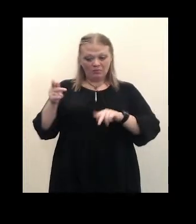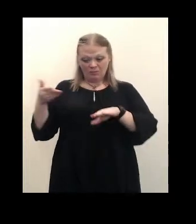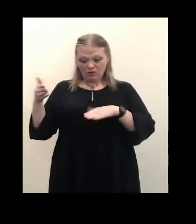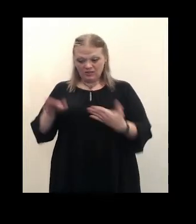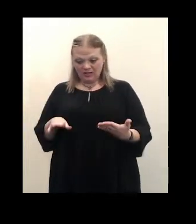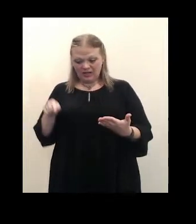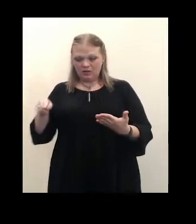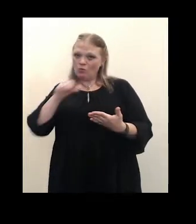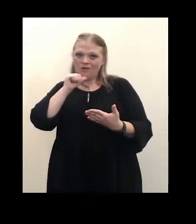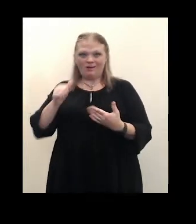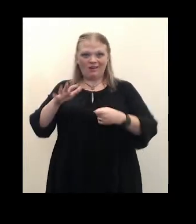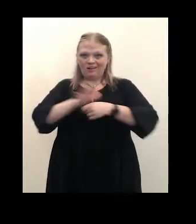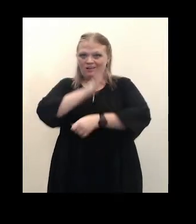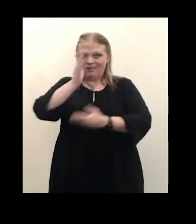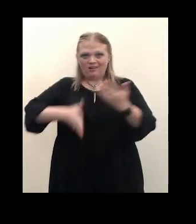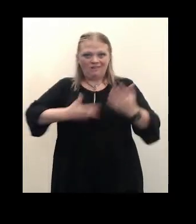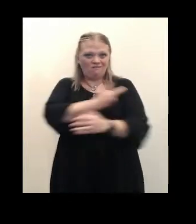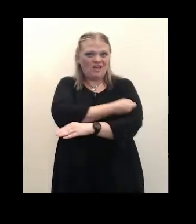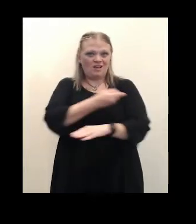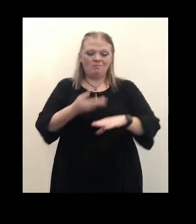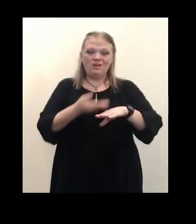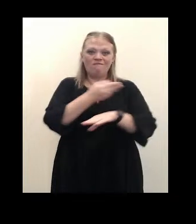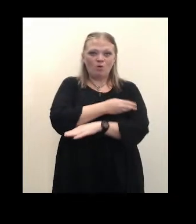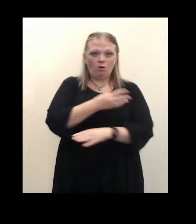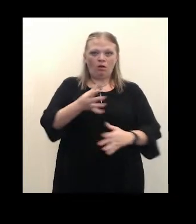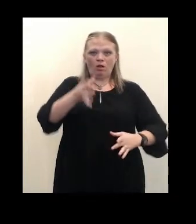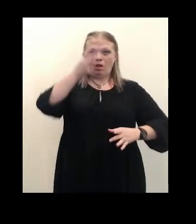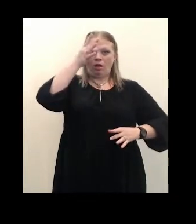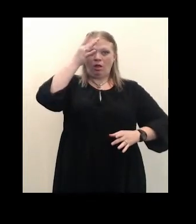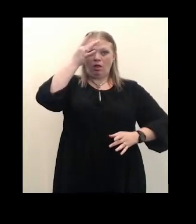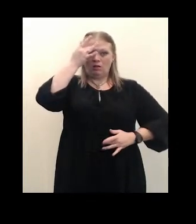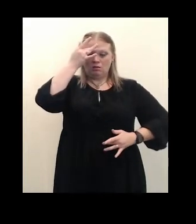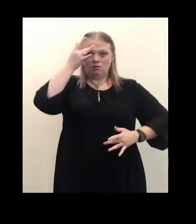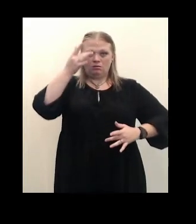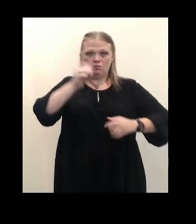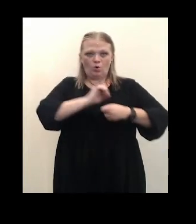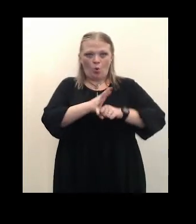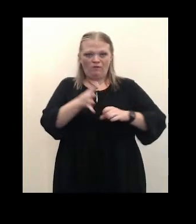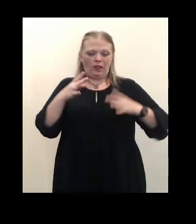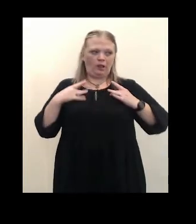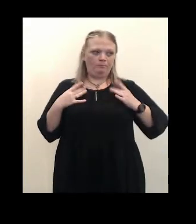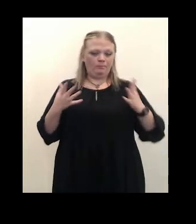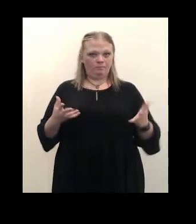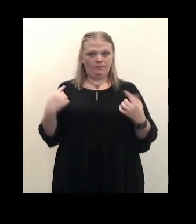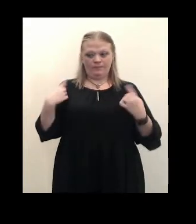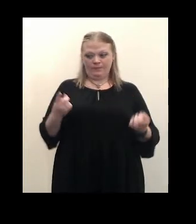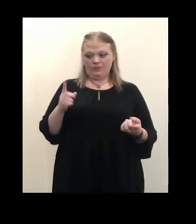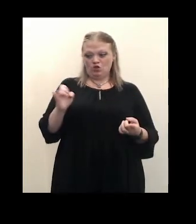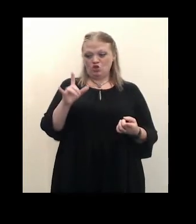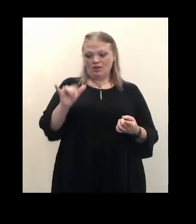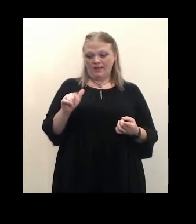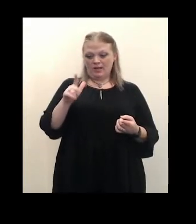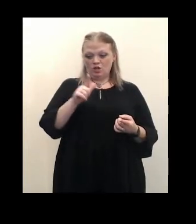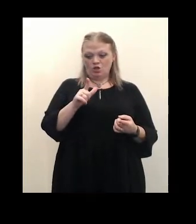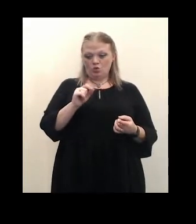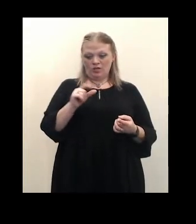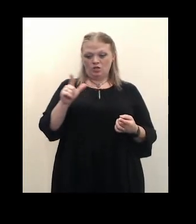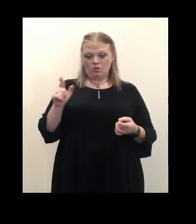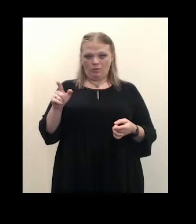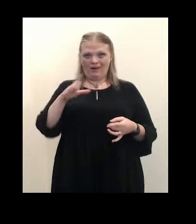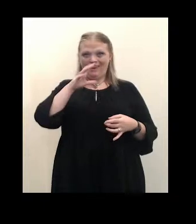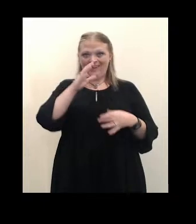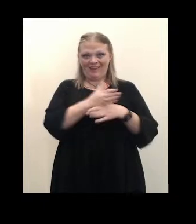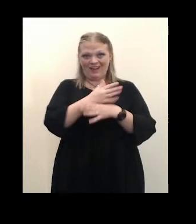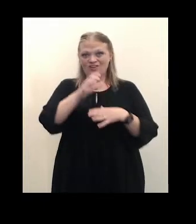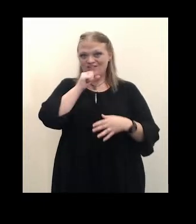fully vaccinated before they caught COVID. Since July of 2021, the average age of death was